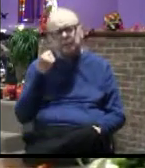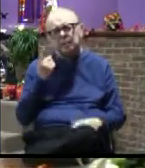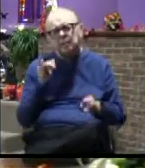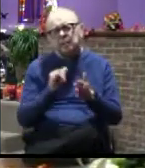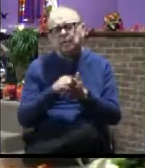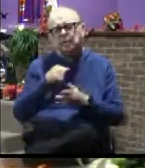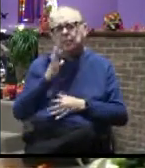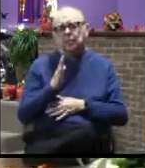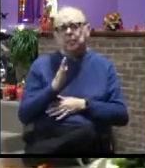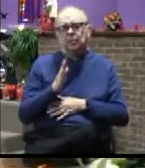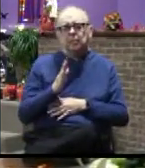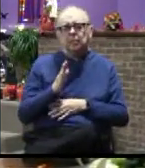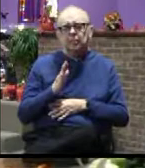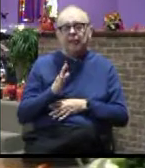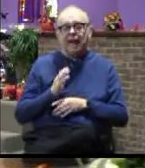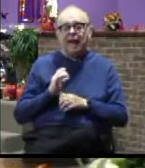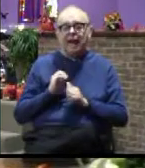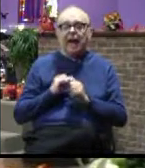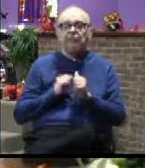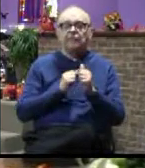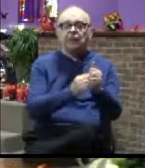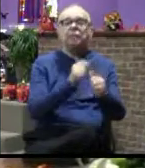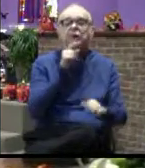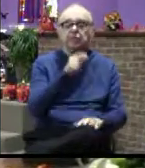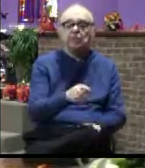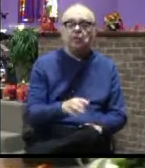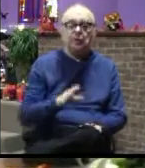Do you understand that God is pursuing you?